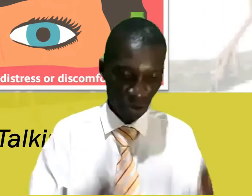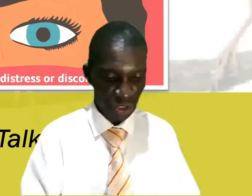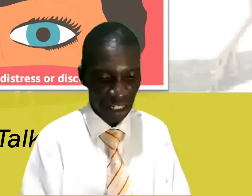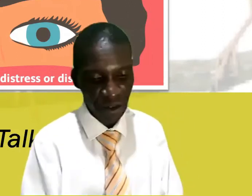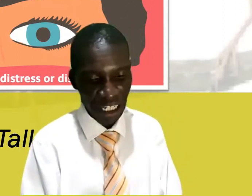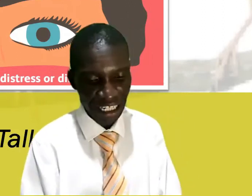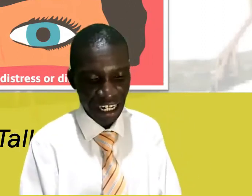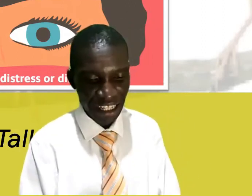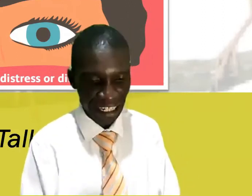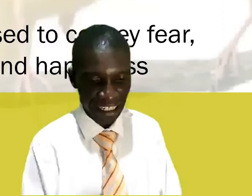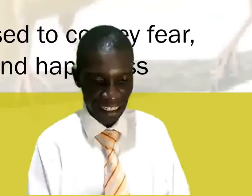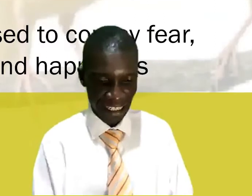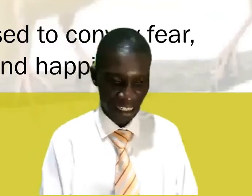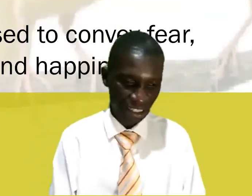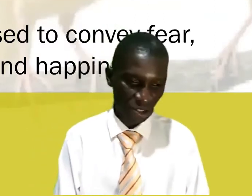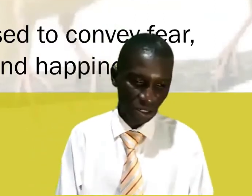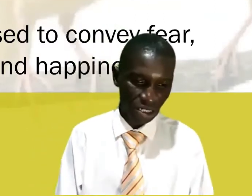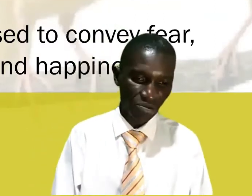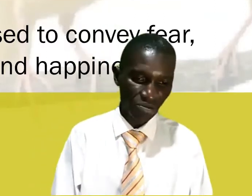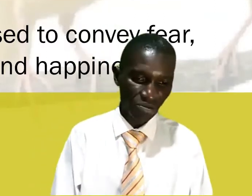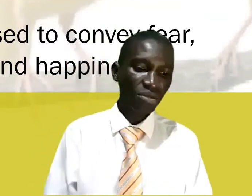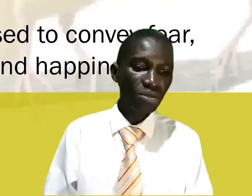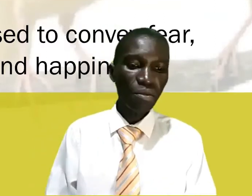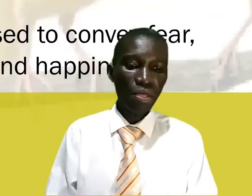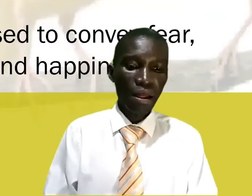so you would have to learn that in this course.